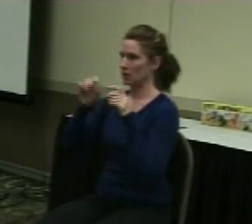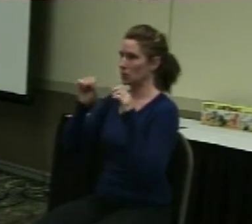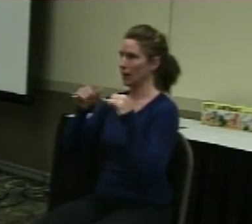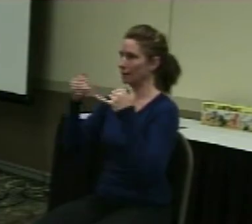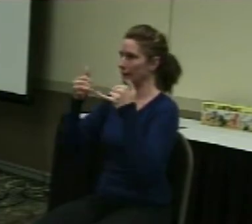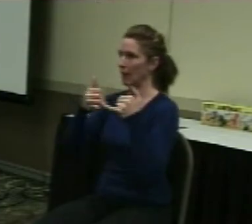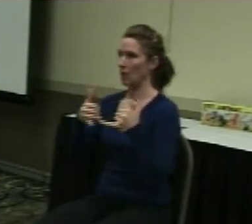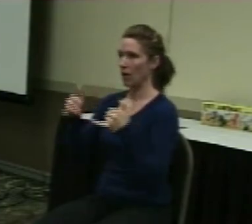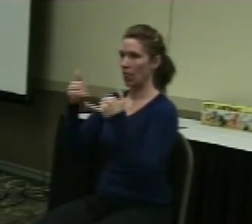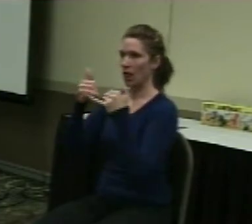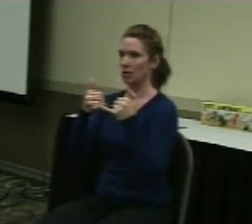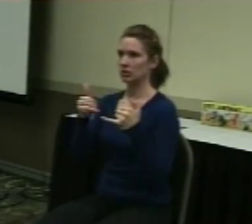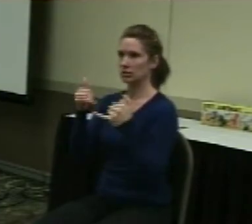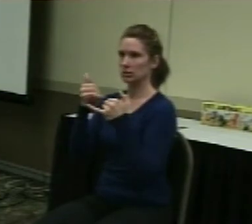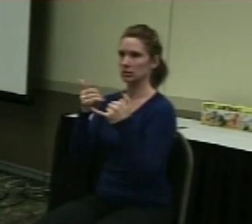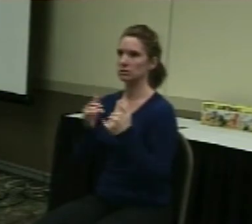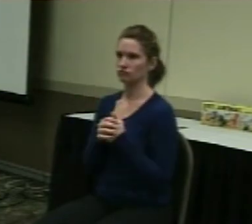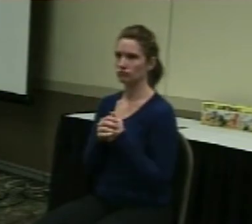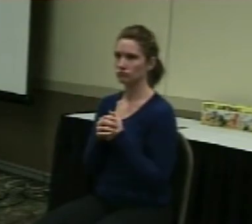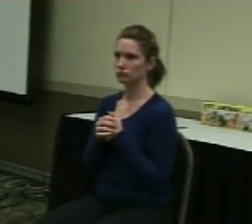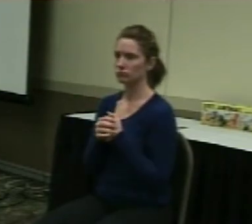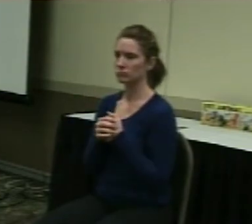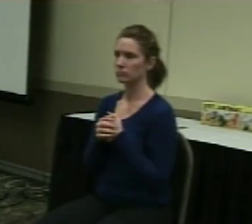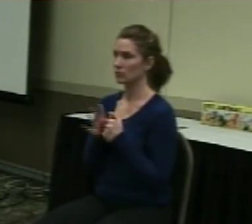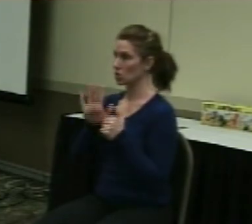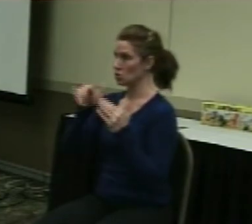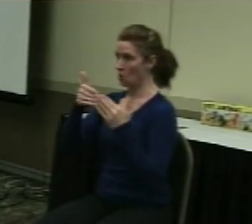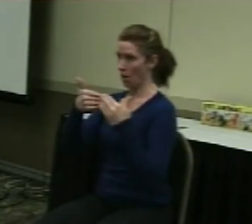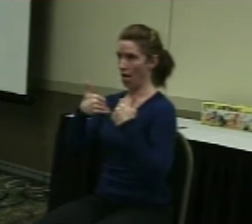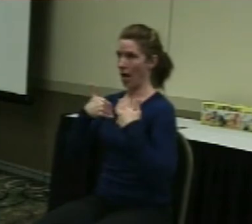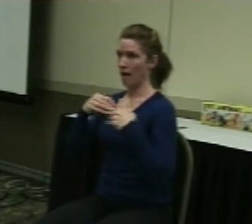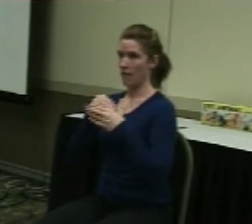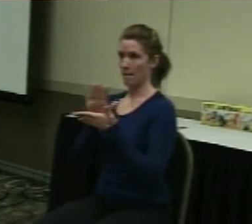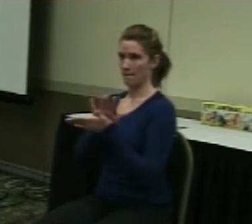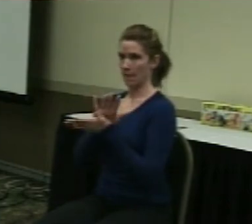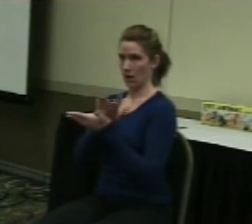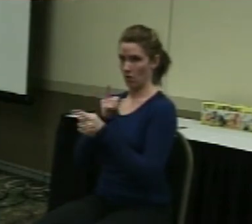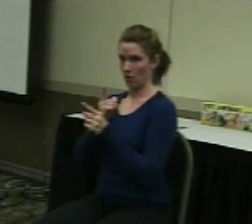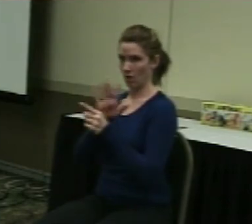play with this as a little informal instrument. You all have that in your packet, right?